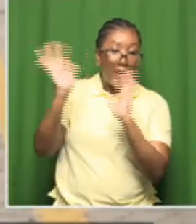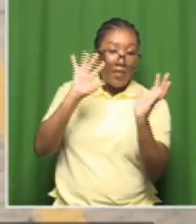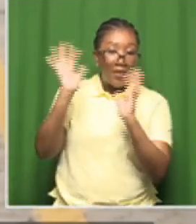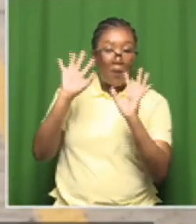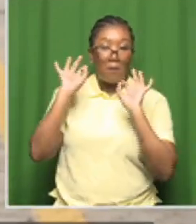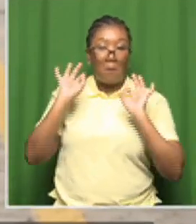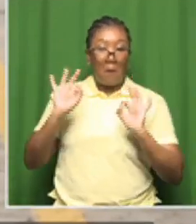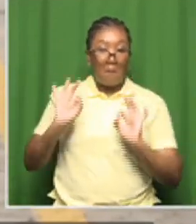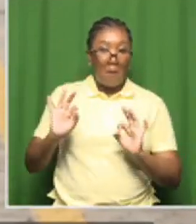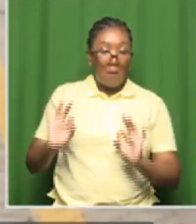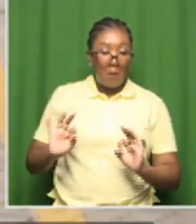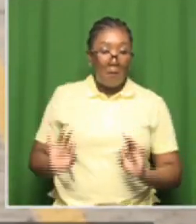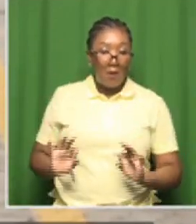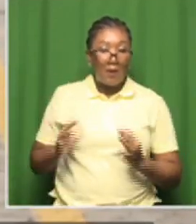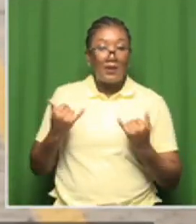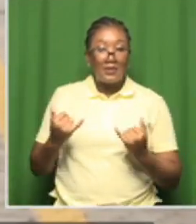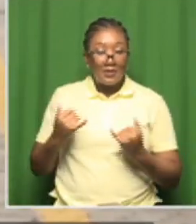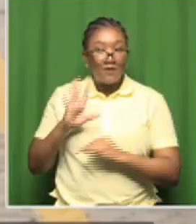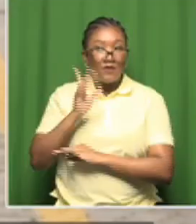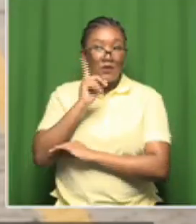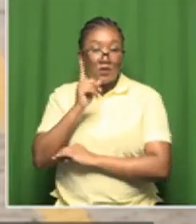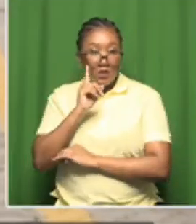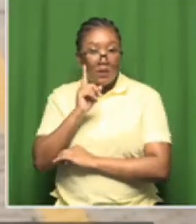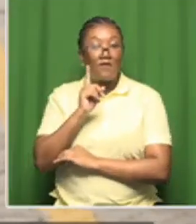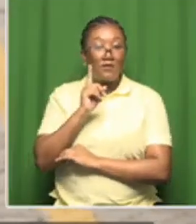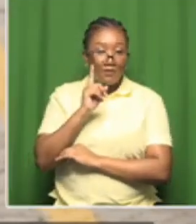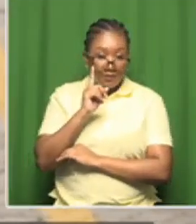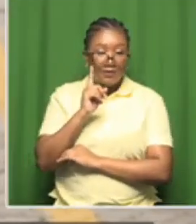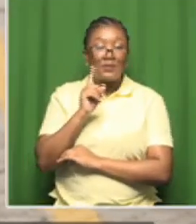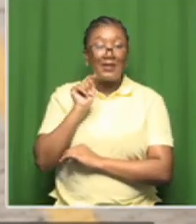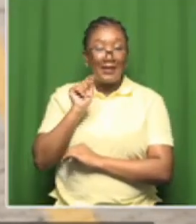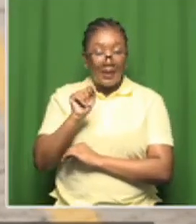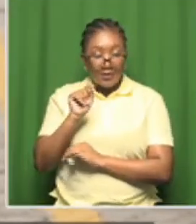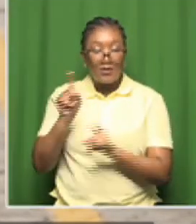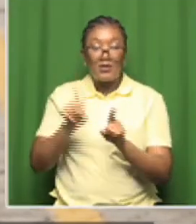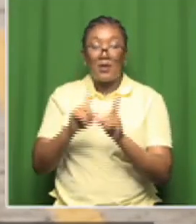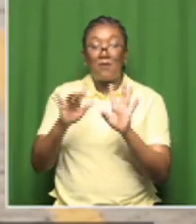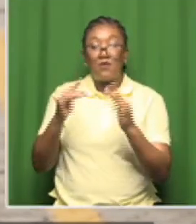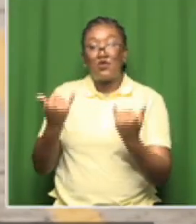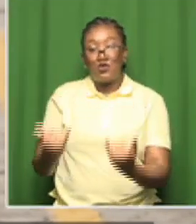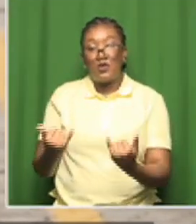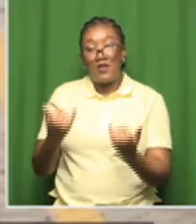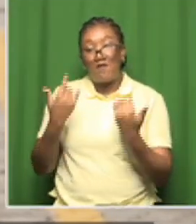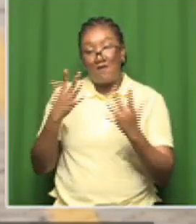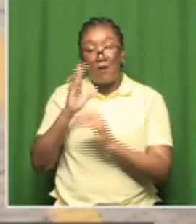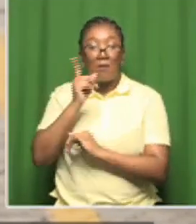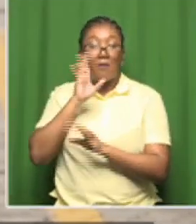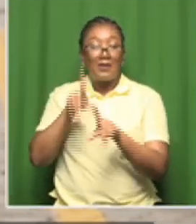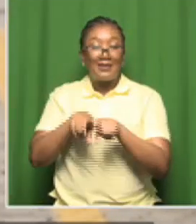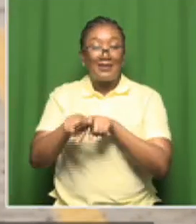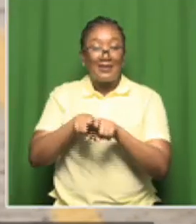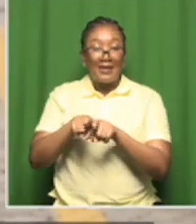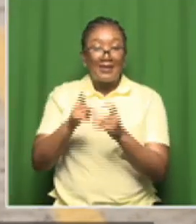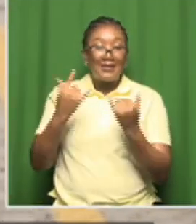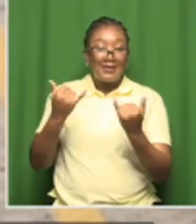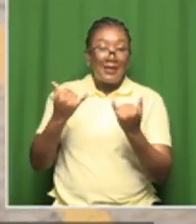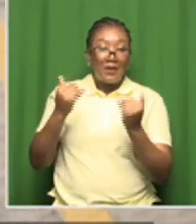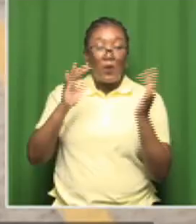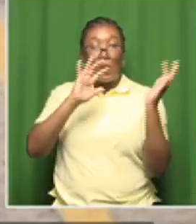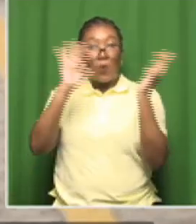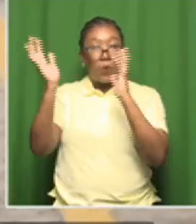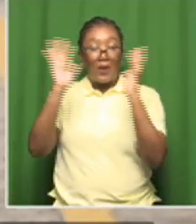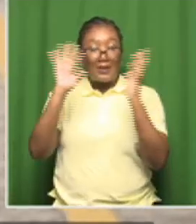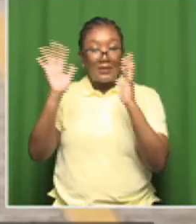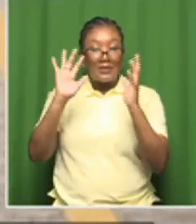everything is okay and also just to check on weather conditions, and that is what they've done today. They say to me that there's no wind on the line, but it's very,